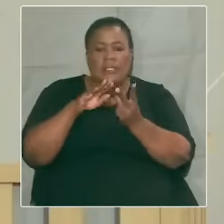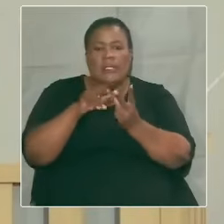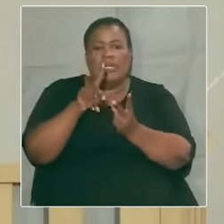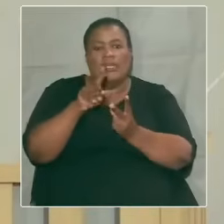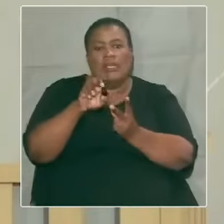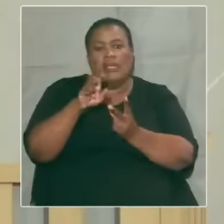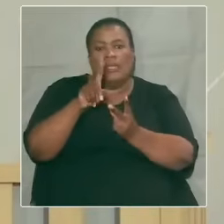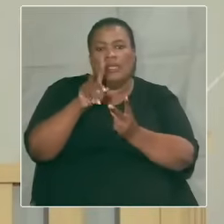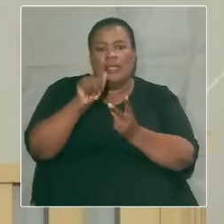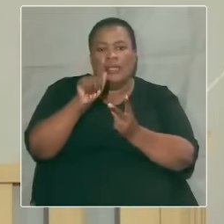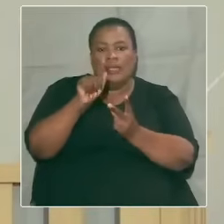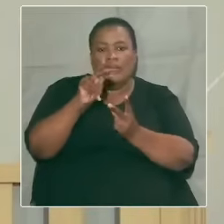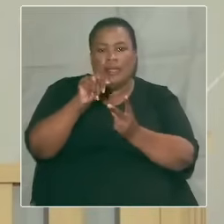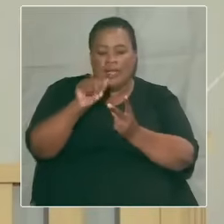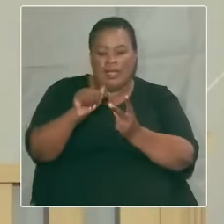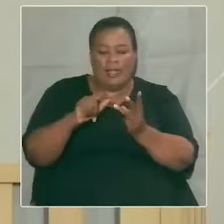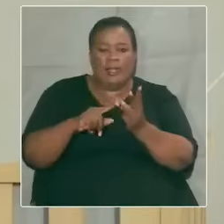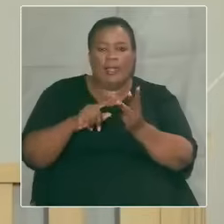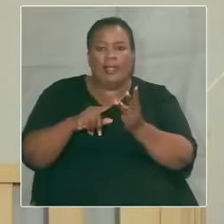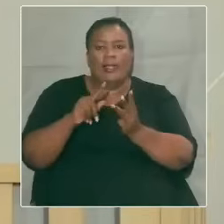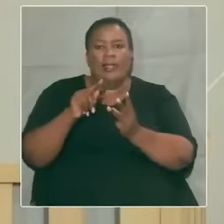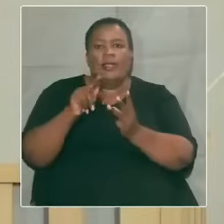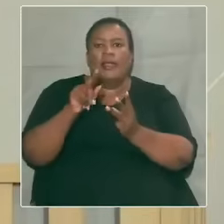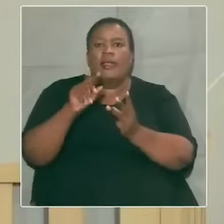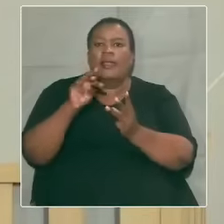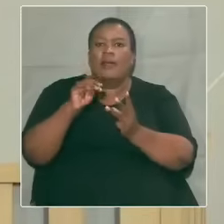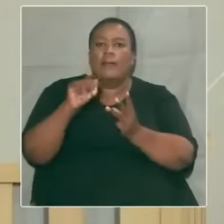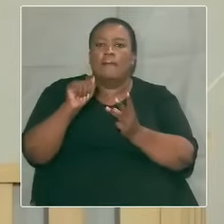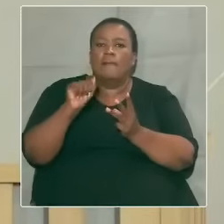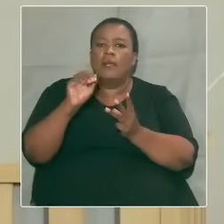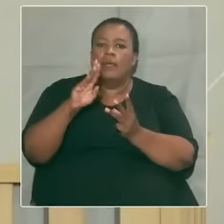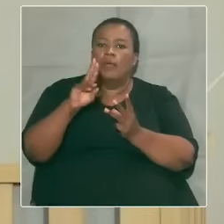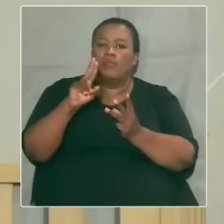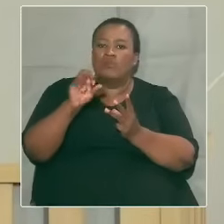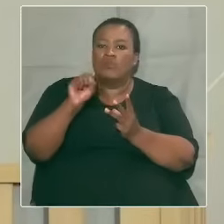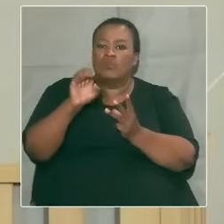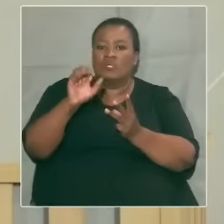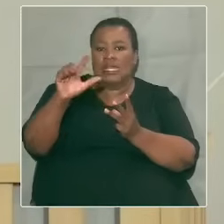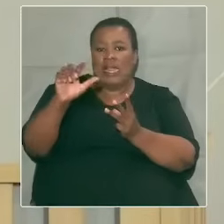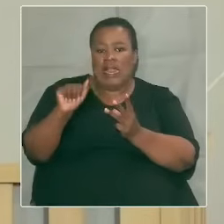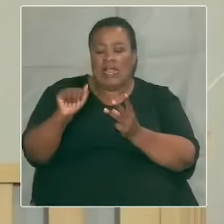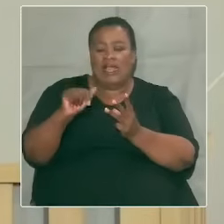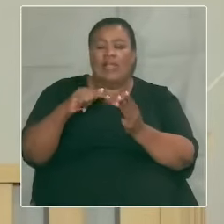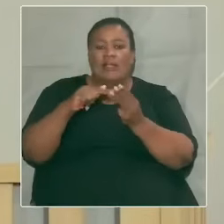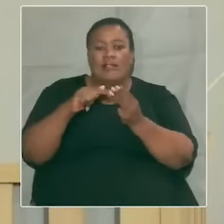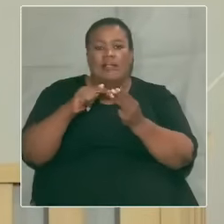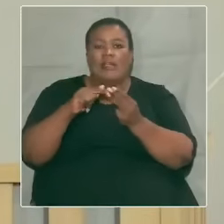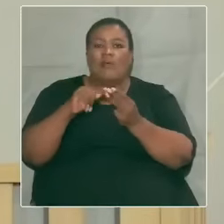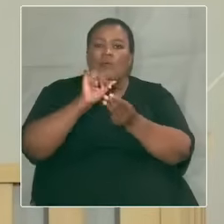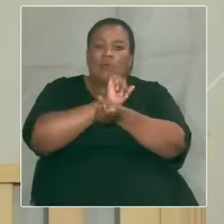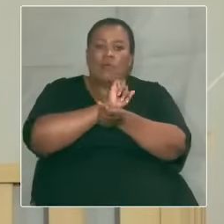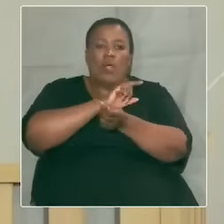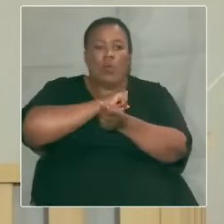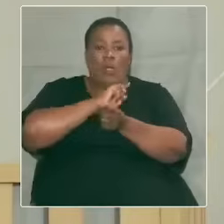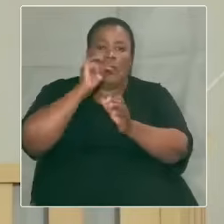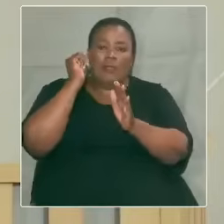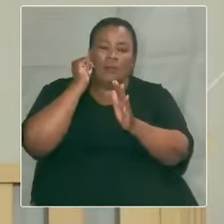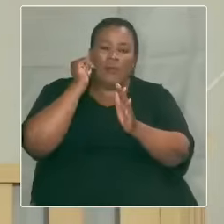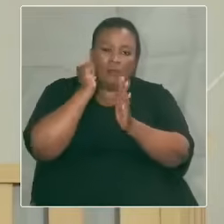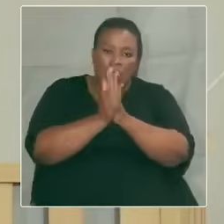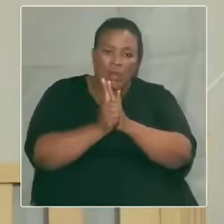Musakekana, Tiero Floyd Denny Mabusela. The charges included murder,